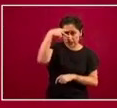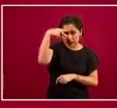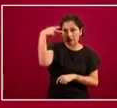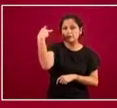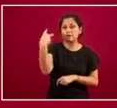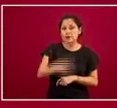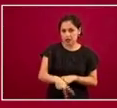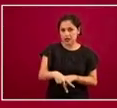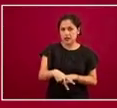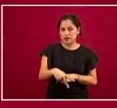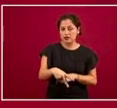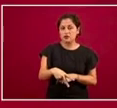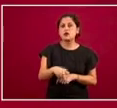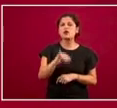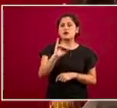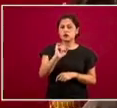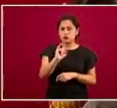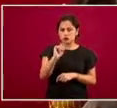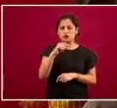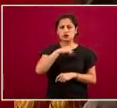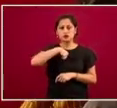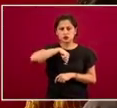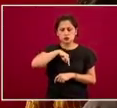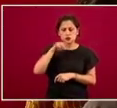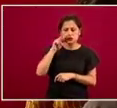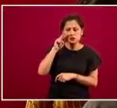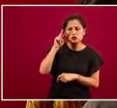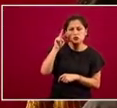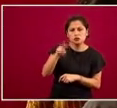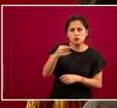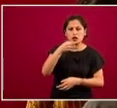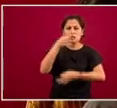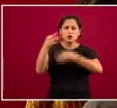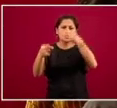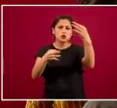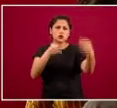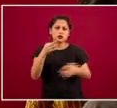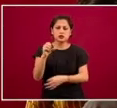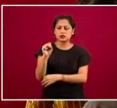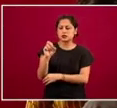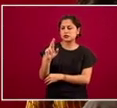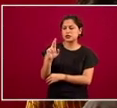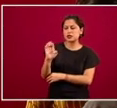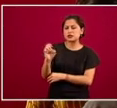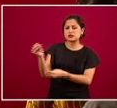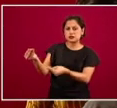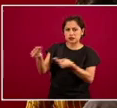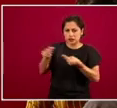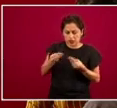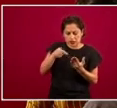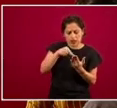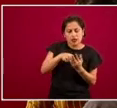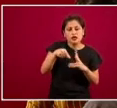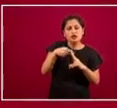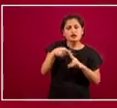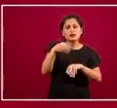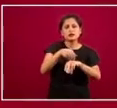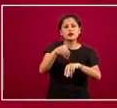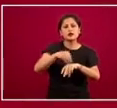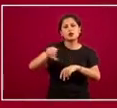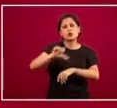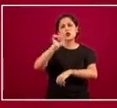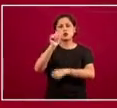gathers information specifically from the cases that have been detected and reported within the national territory. we have been